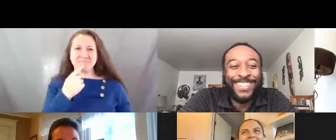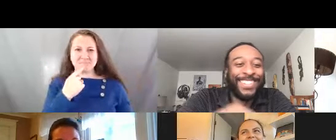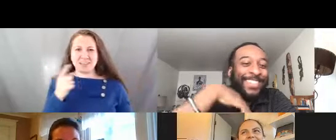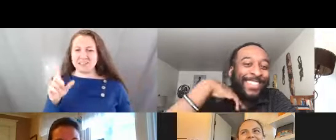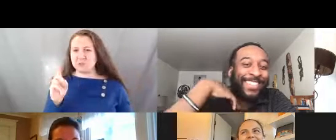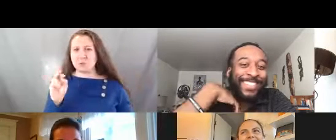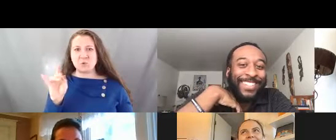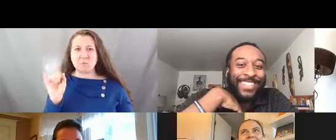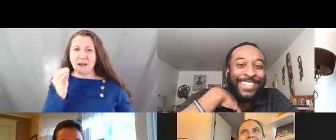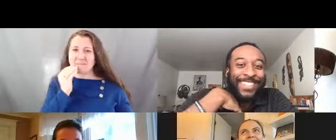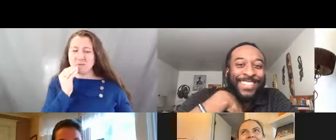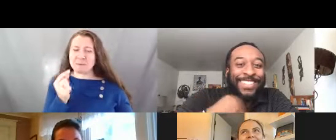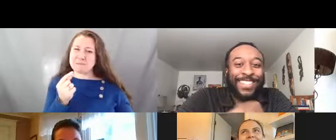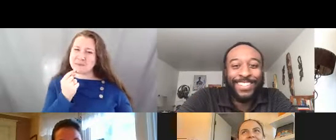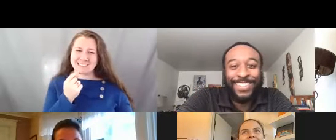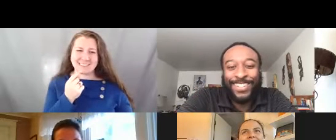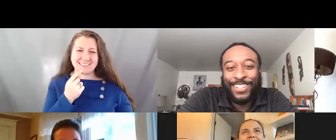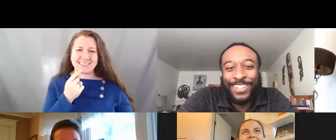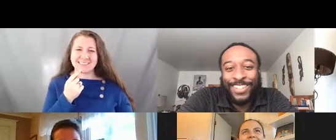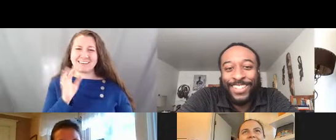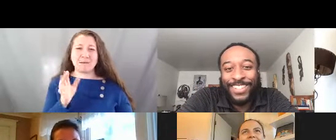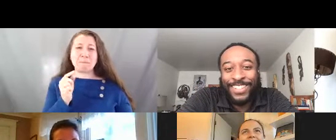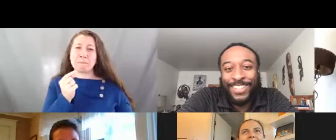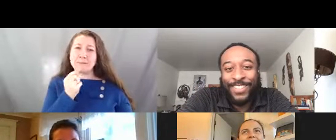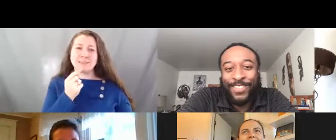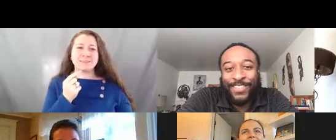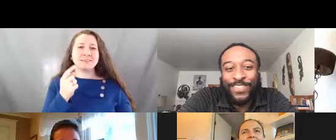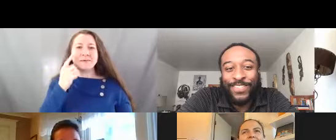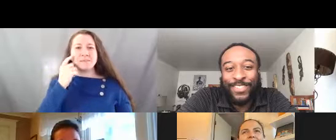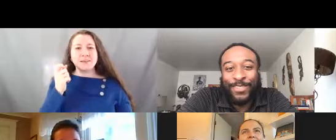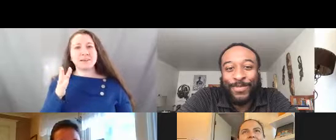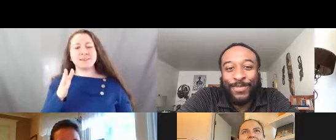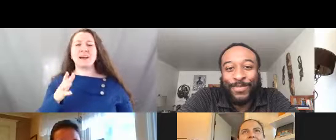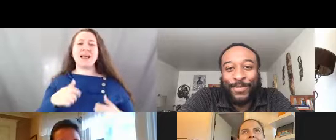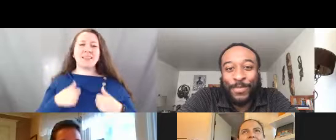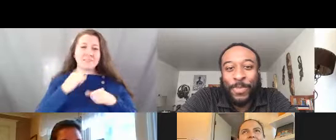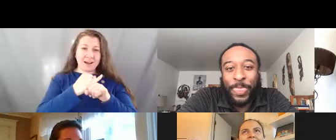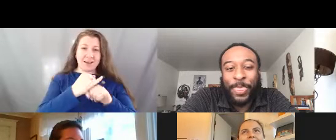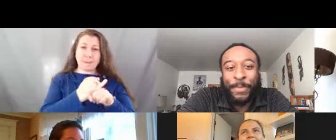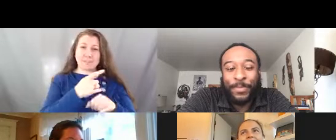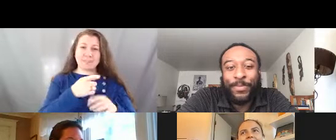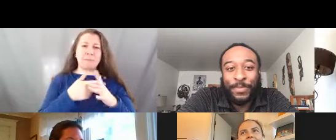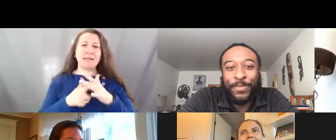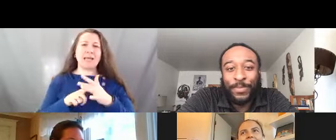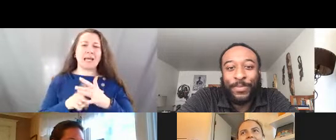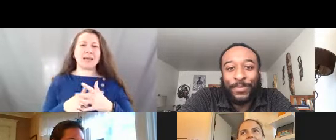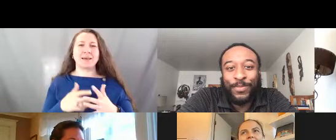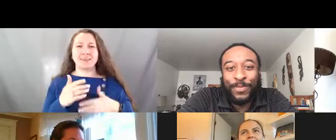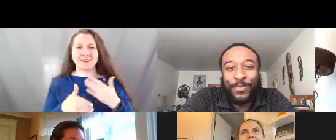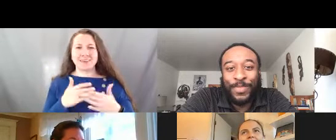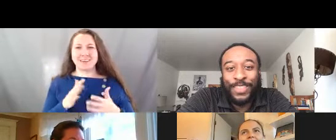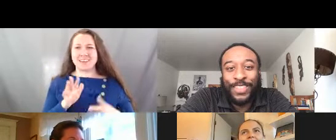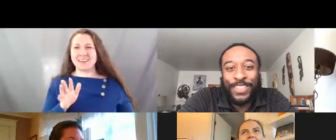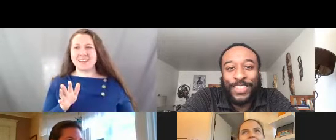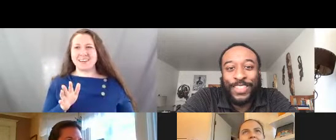It just in the beginning, because in the beginning I was just living on campus, and I'm not really so fond